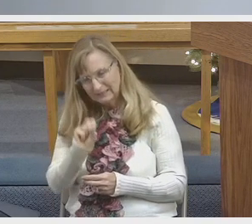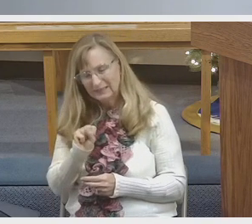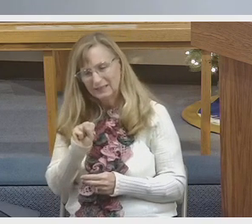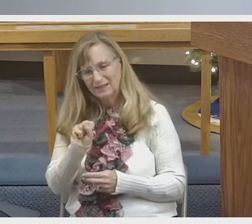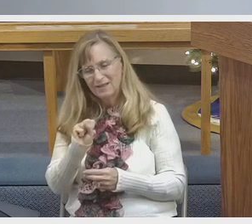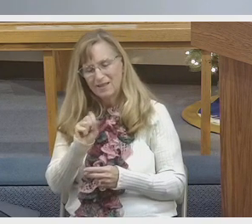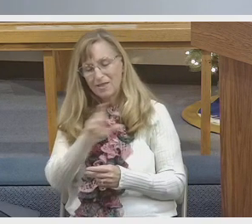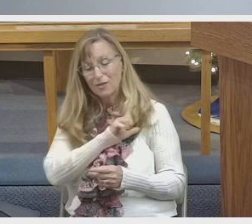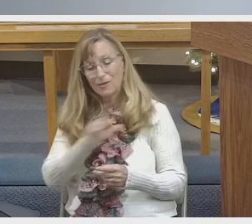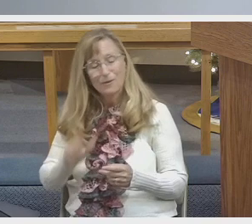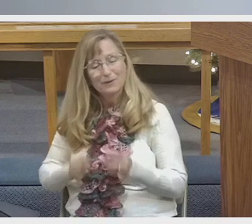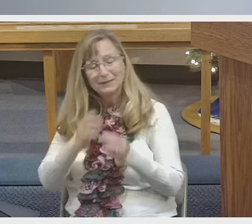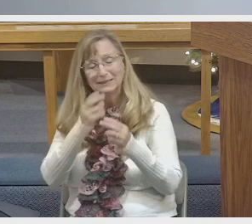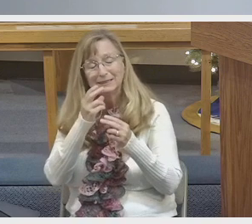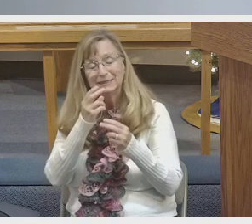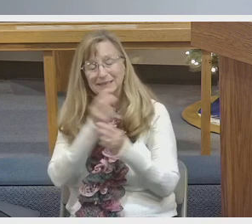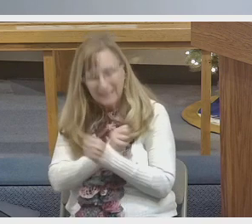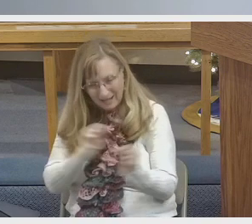saves. The Lord